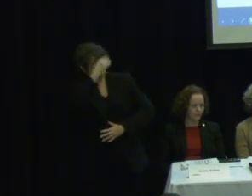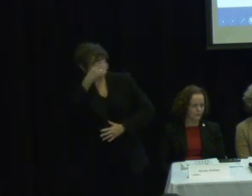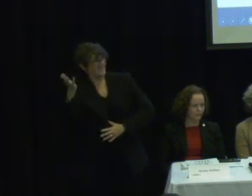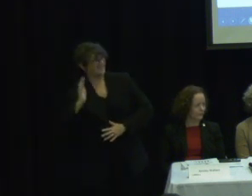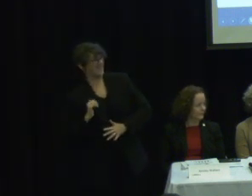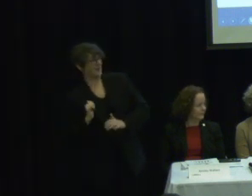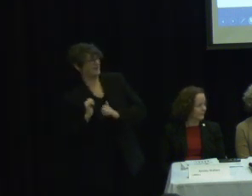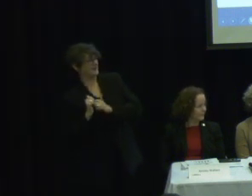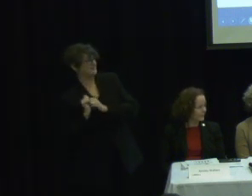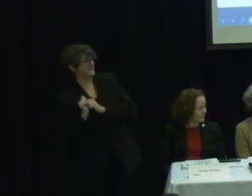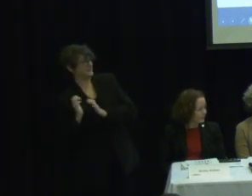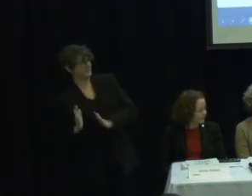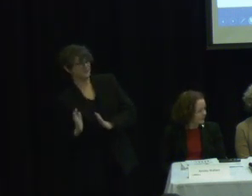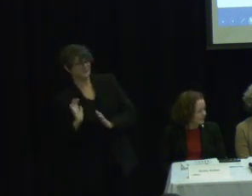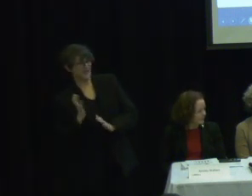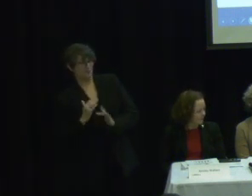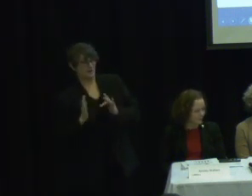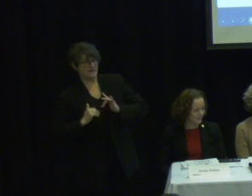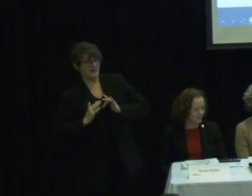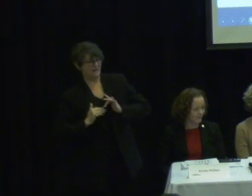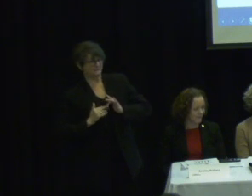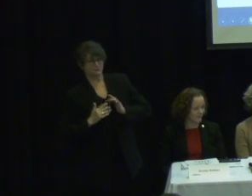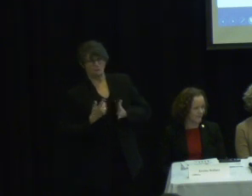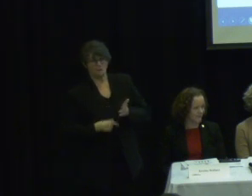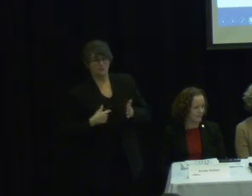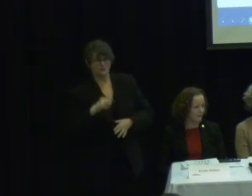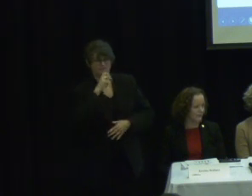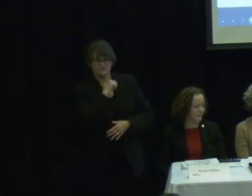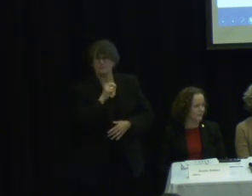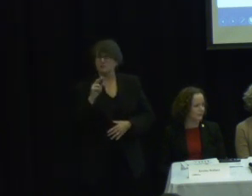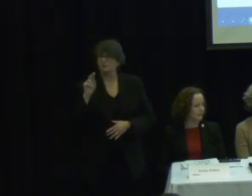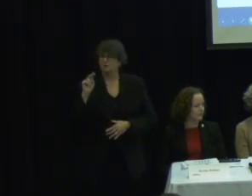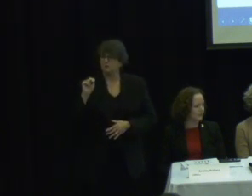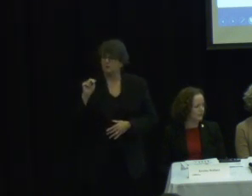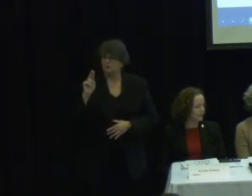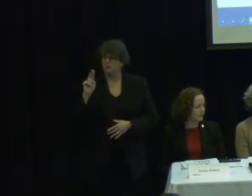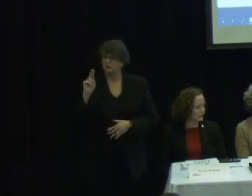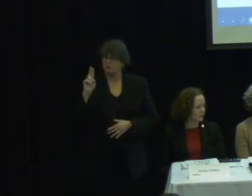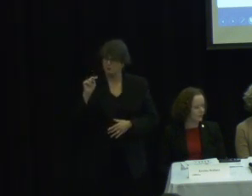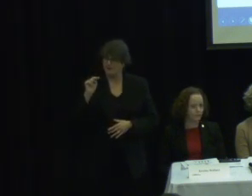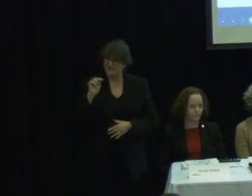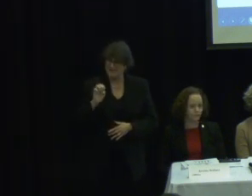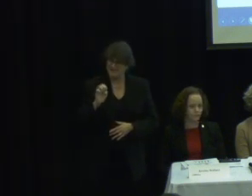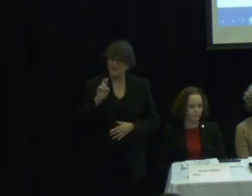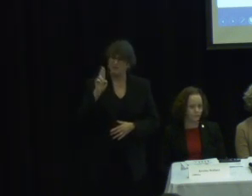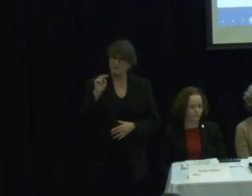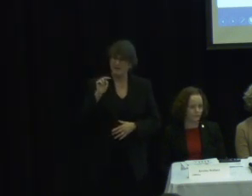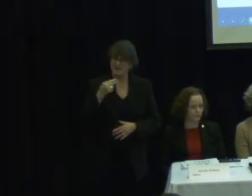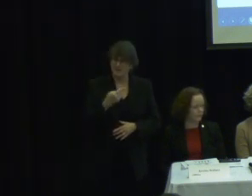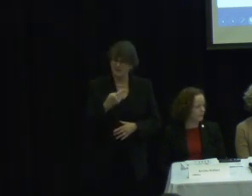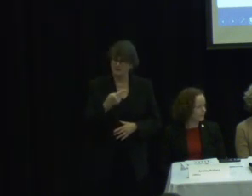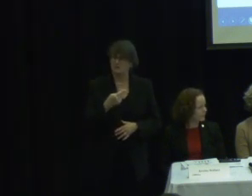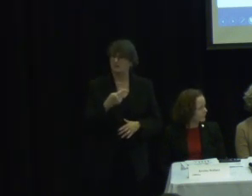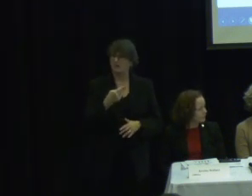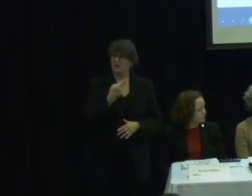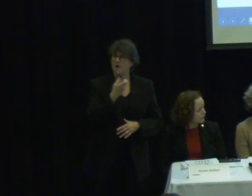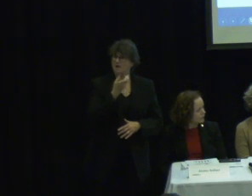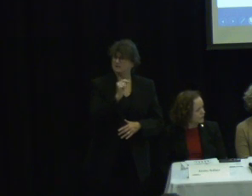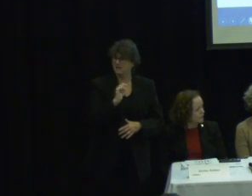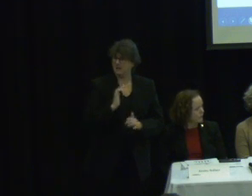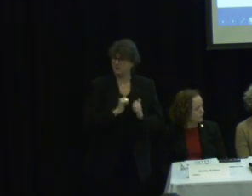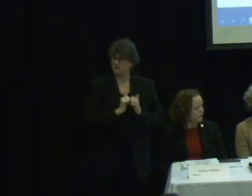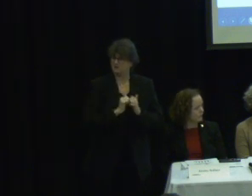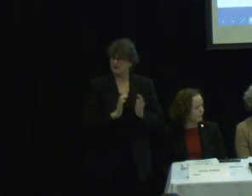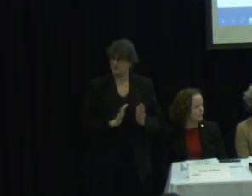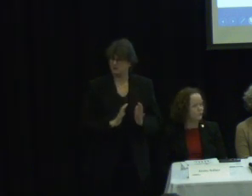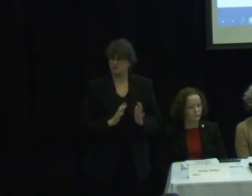up against UNE and UNH and Husson, but we have them. And I'd love to come to your department meetings and show you some of those realities. They're not